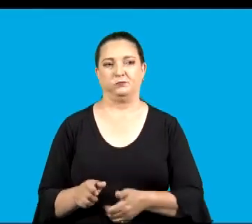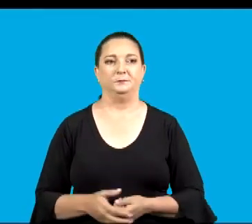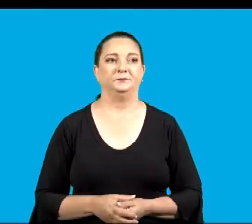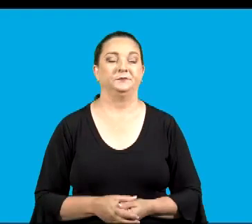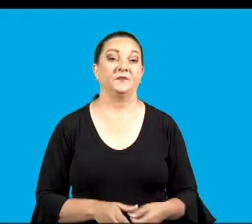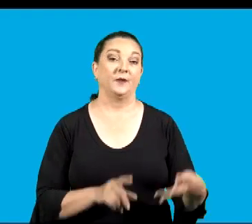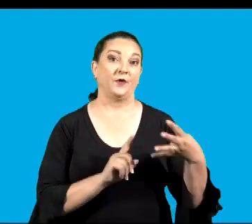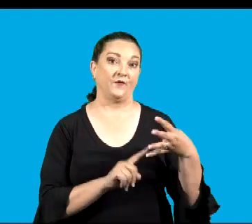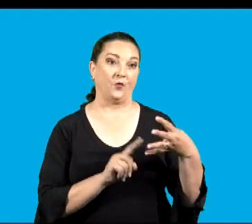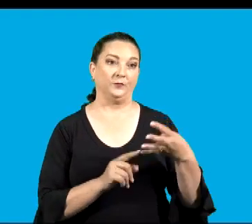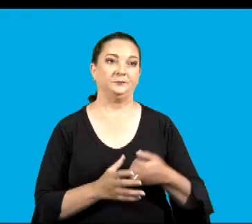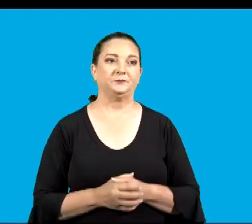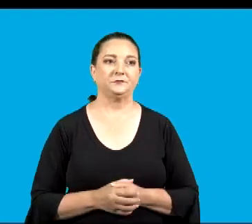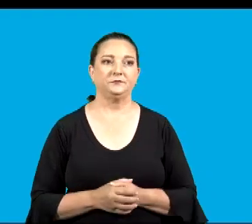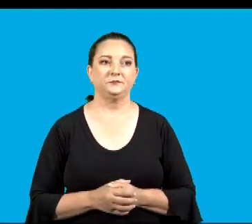Number 4,